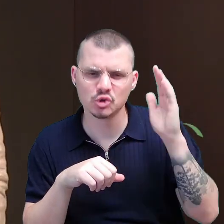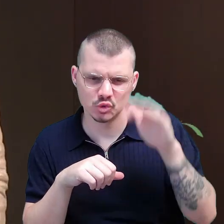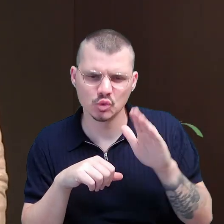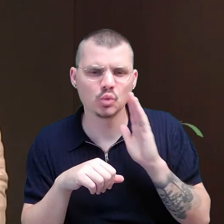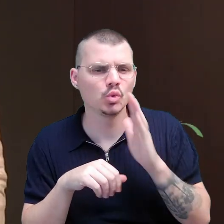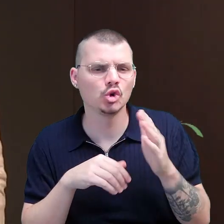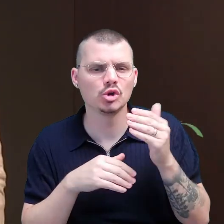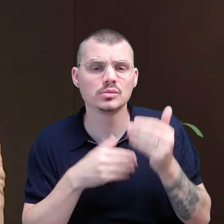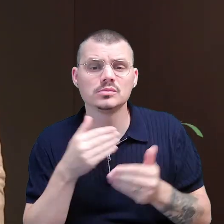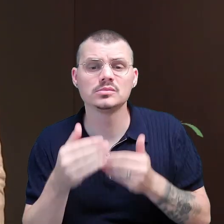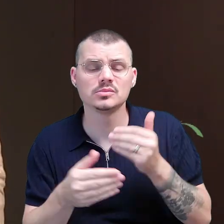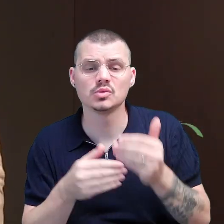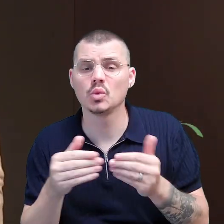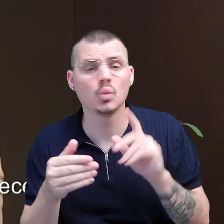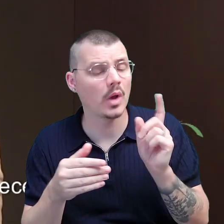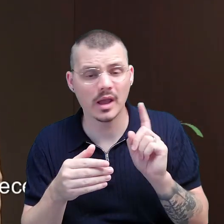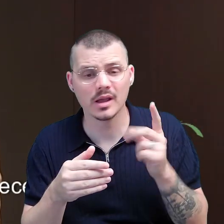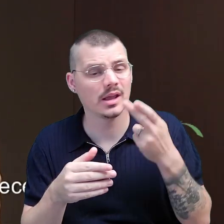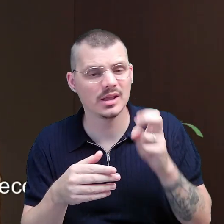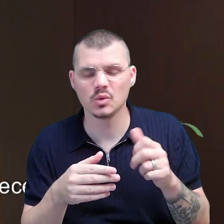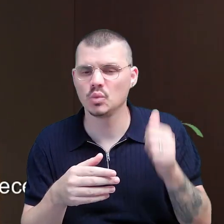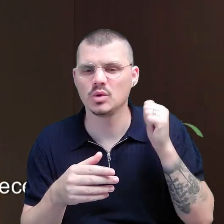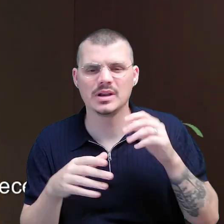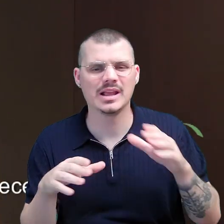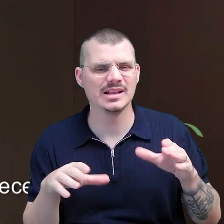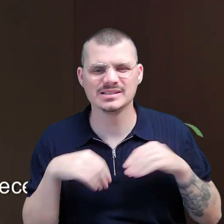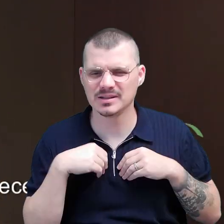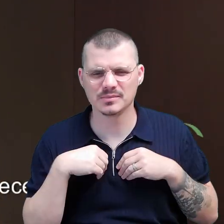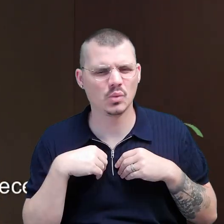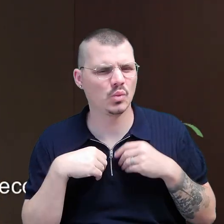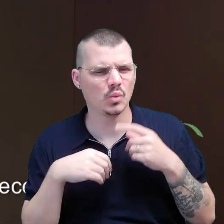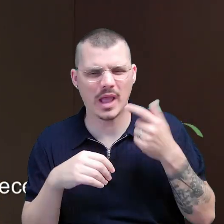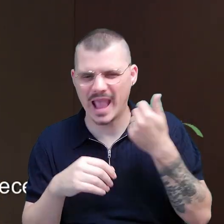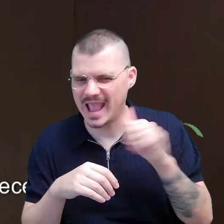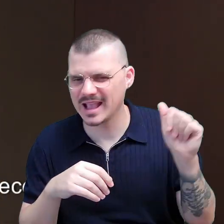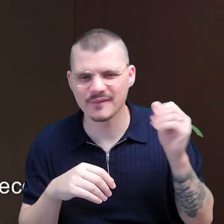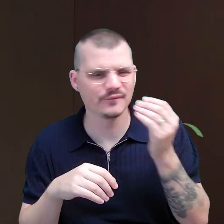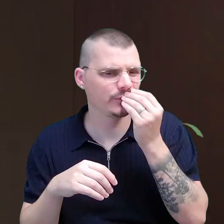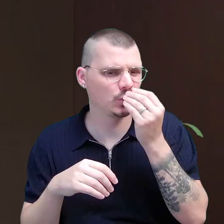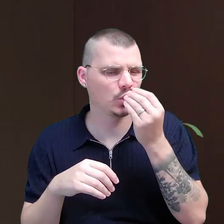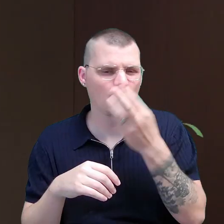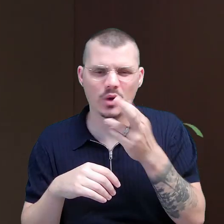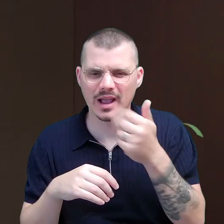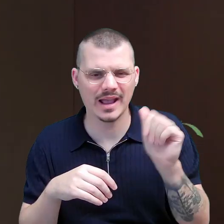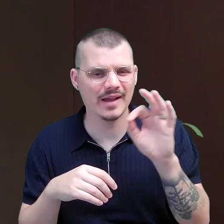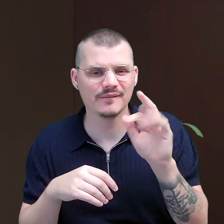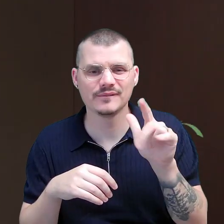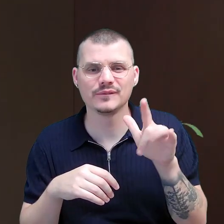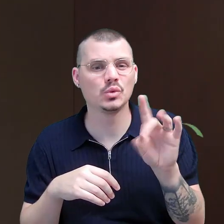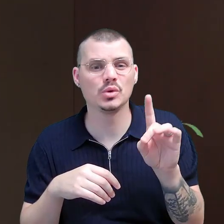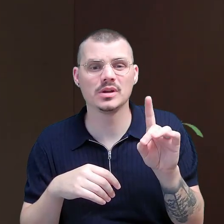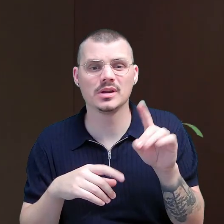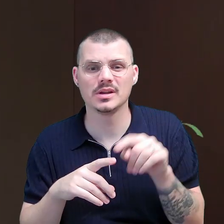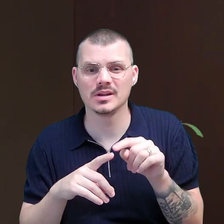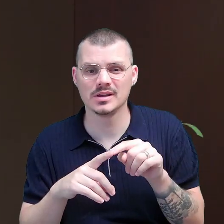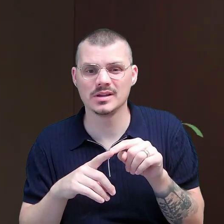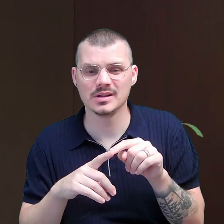would progress to where he would not accept a single piece of food or fluid